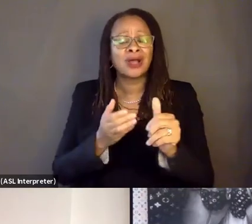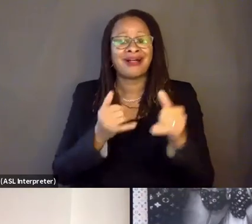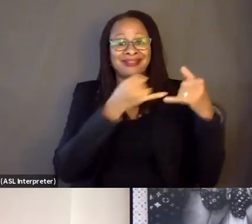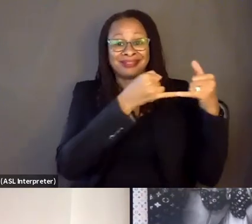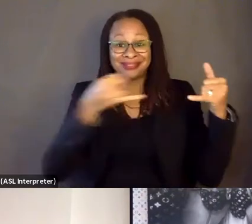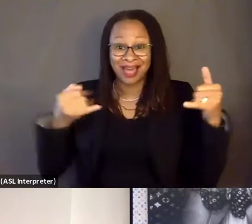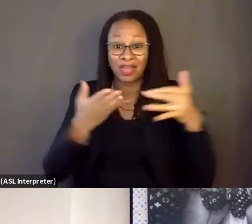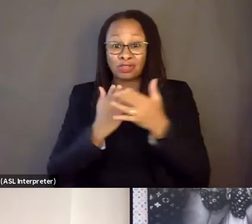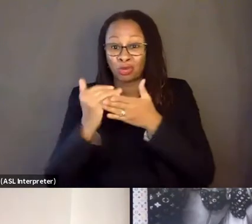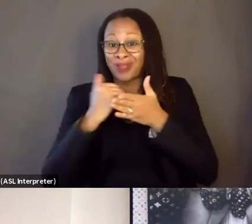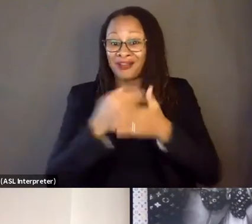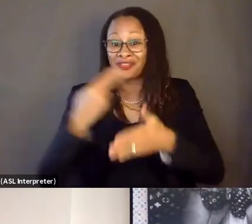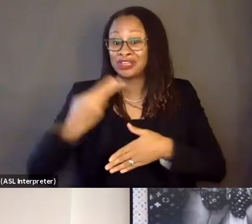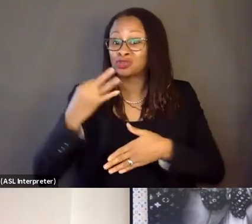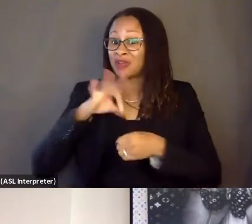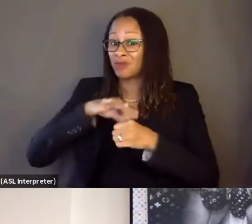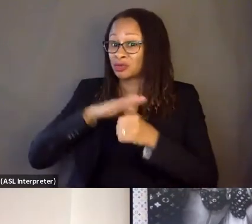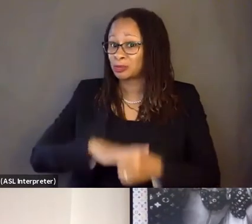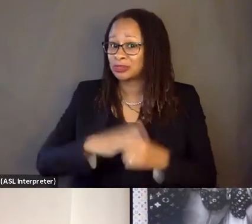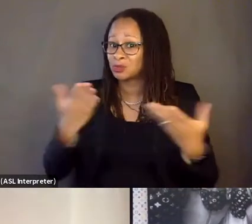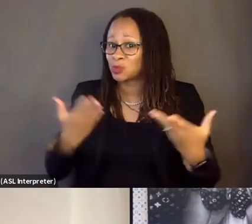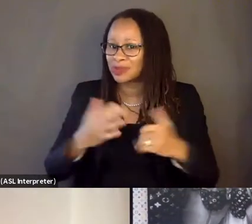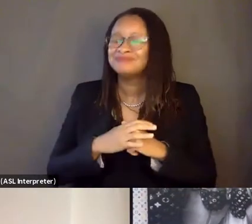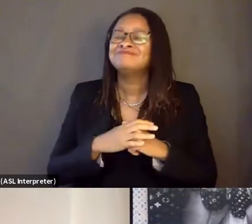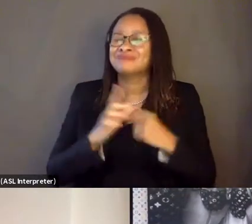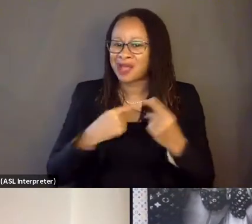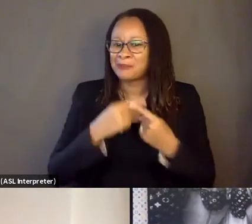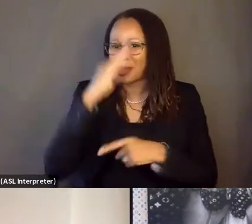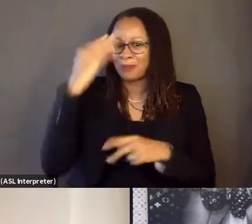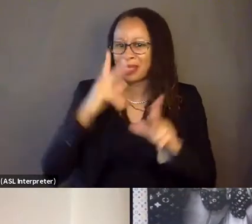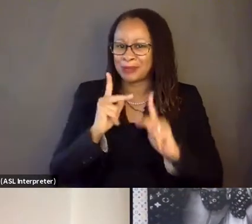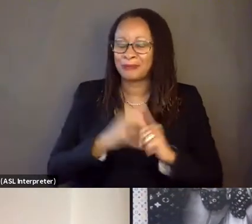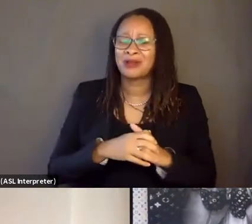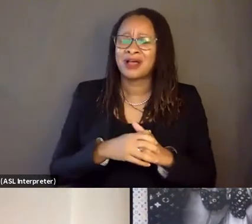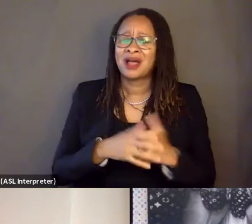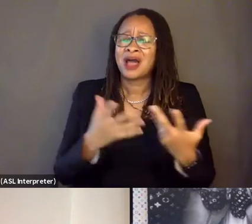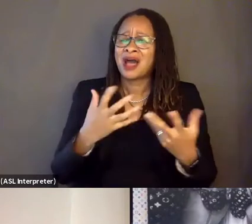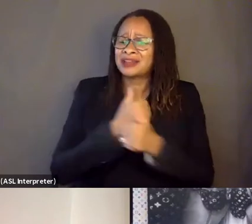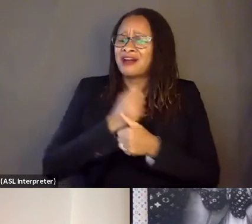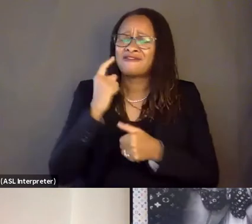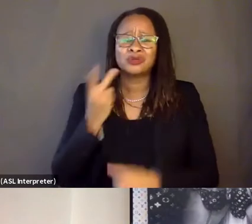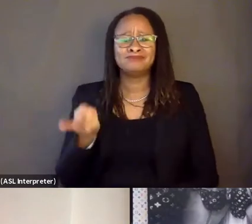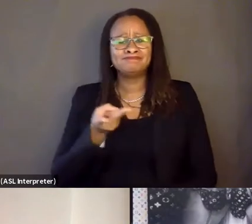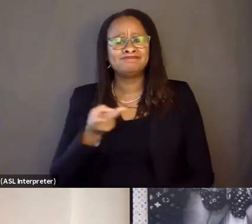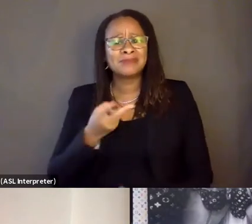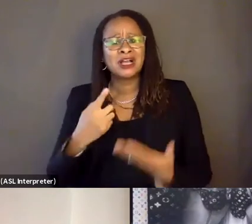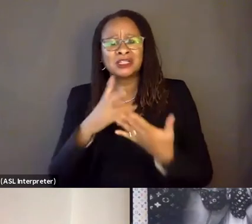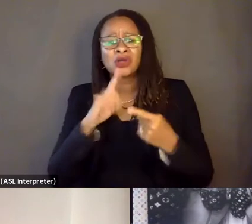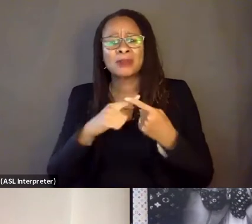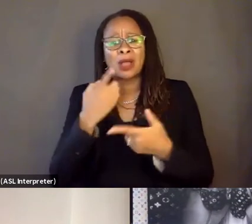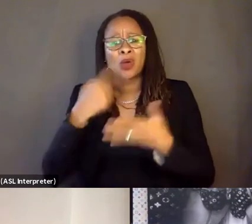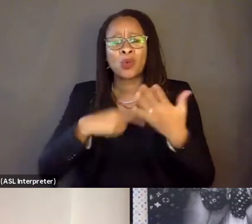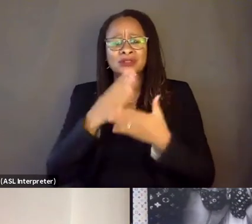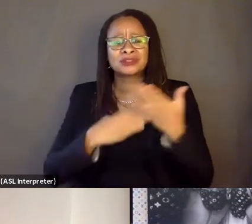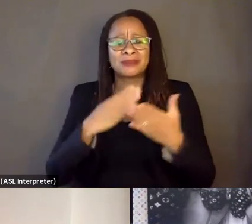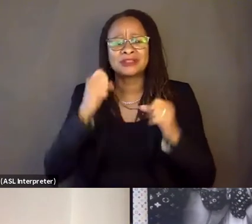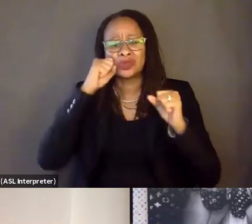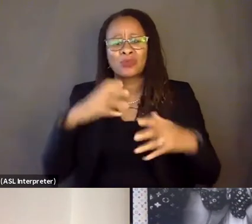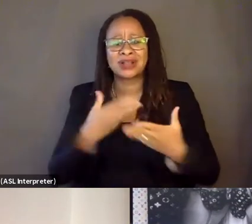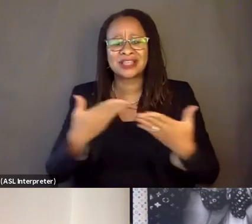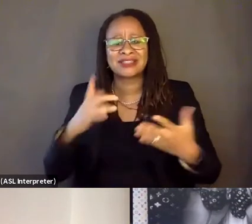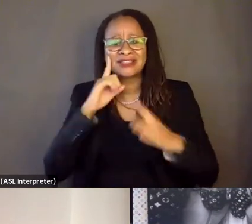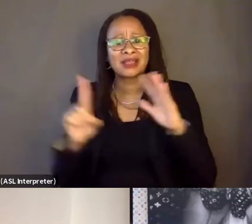voter suppression's history in this country has been about Black folks. I would love for you all to talk about, like, what were some of the surprising things that